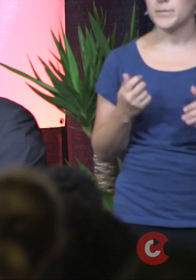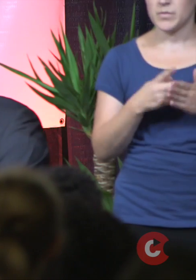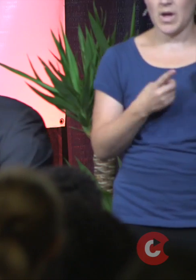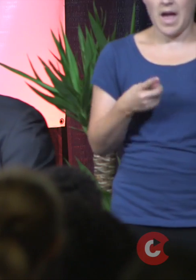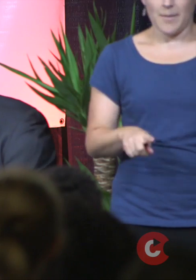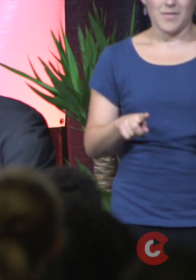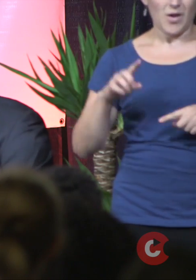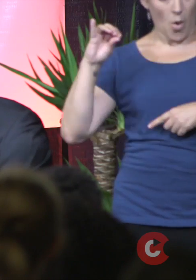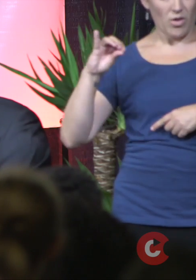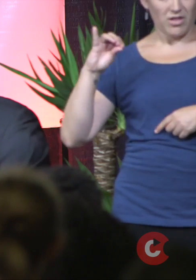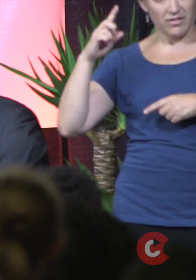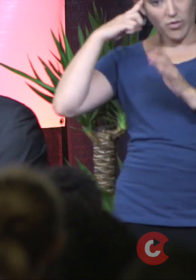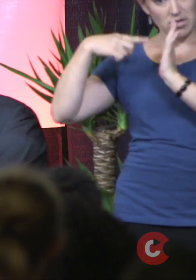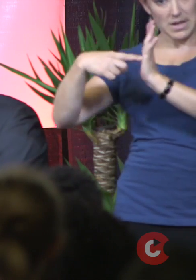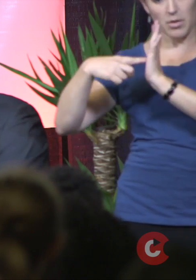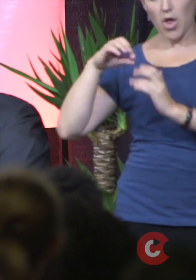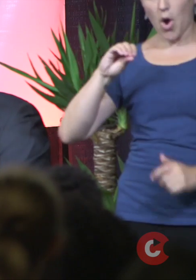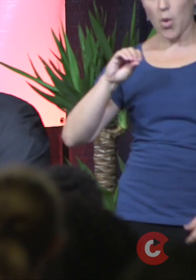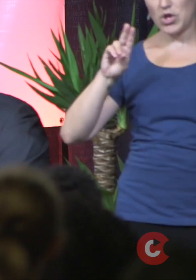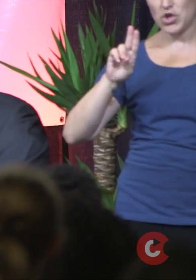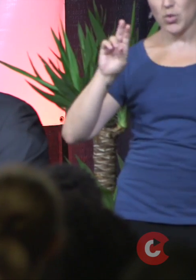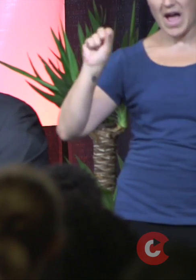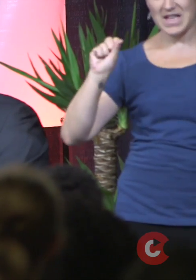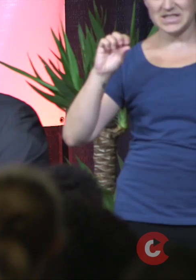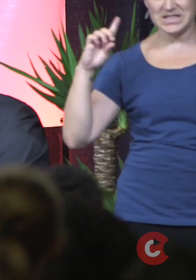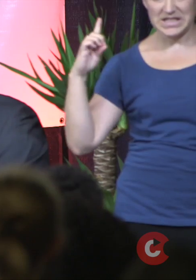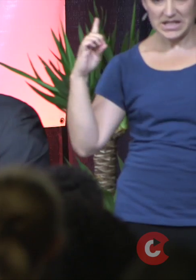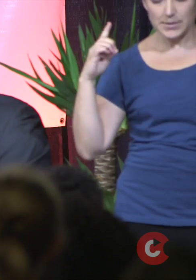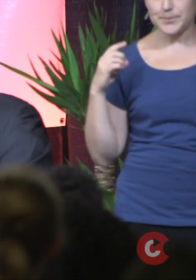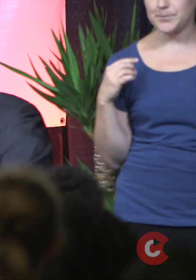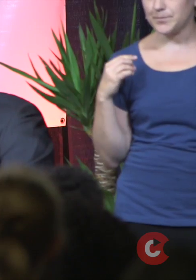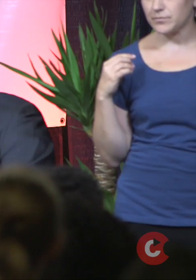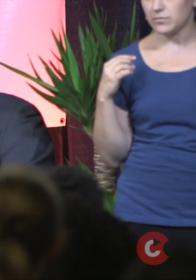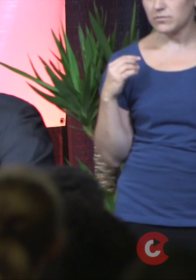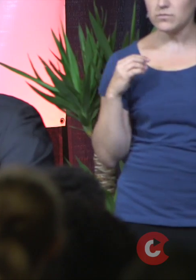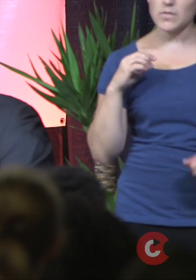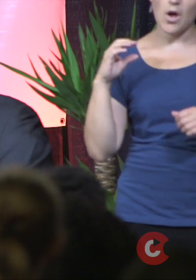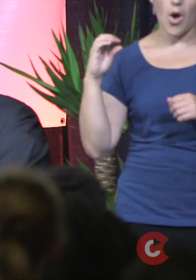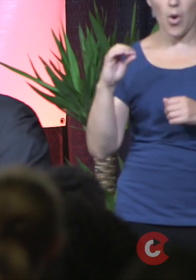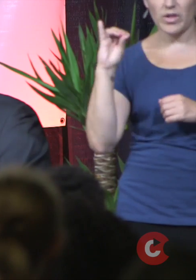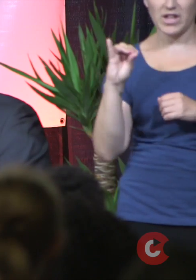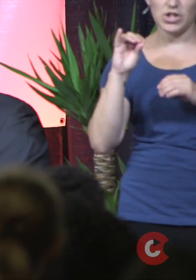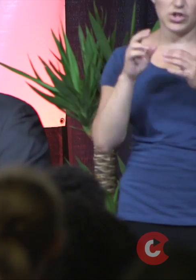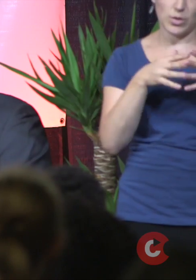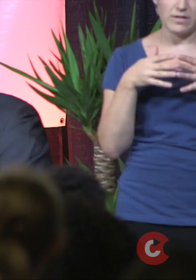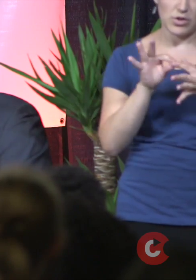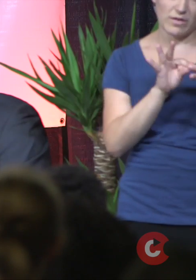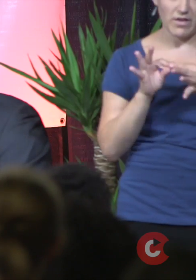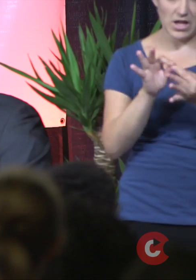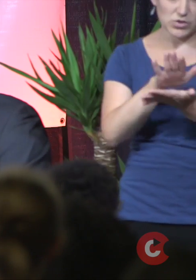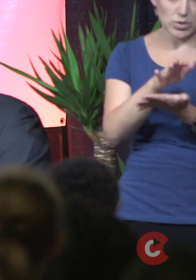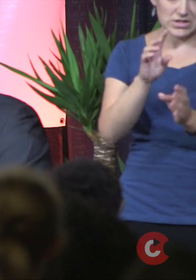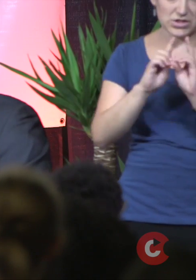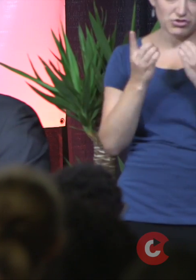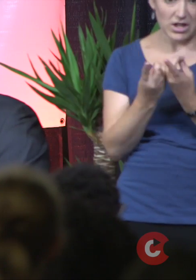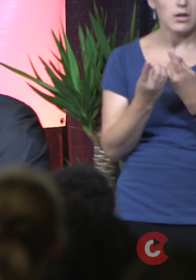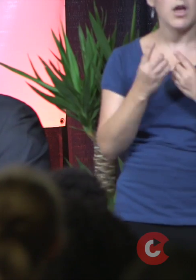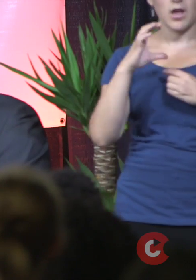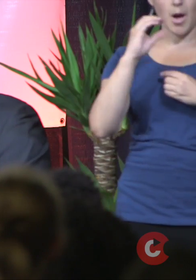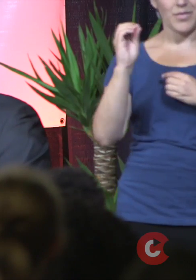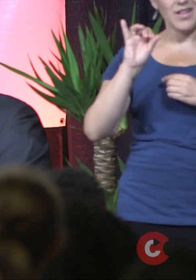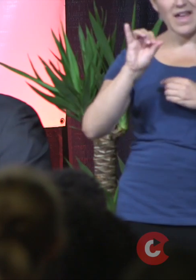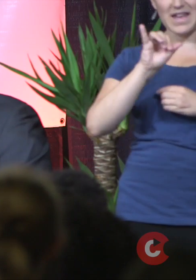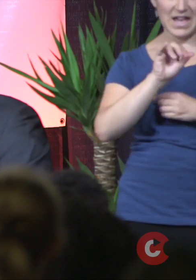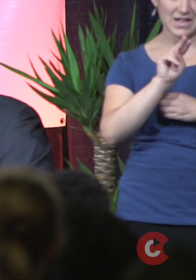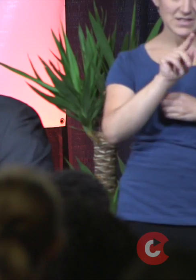in Oakland, for instance, OUSD, as a model where companies like Intel are